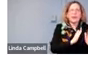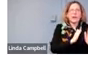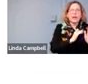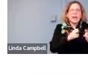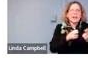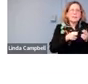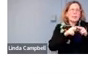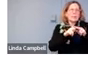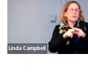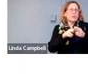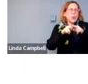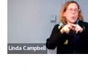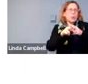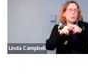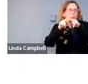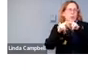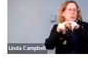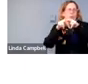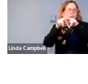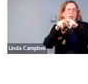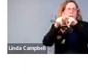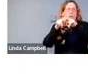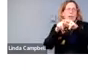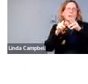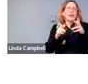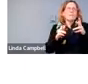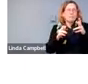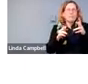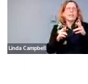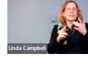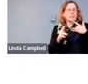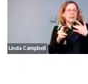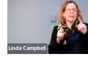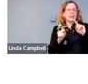eradicate this invasive species. As the numbers grow,